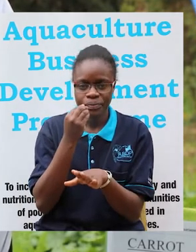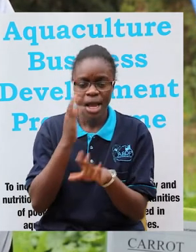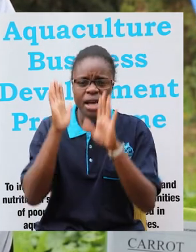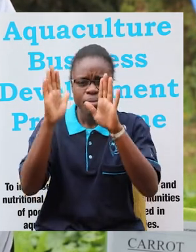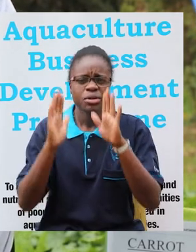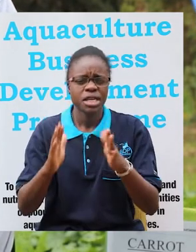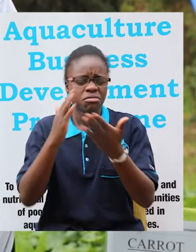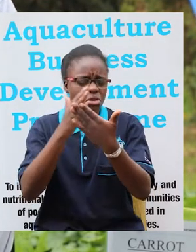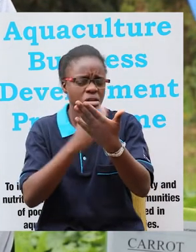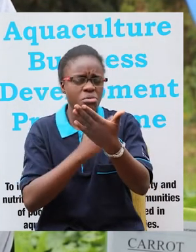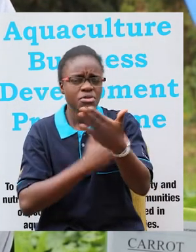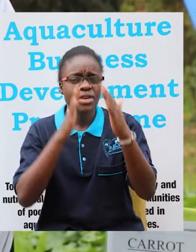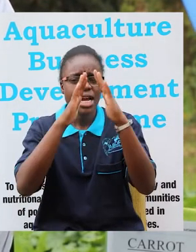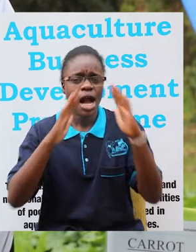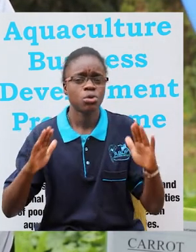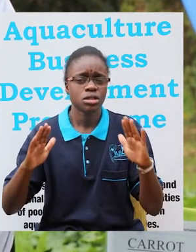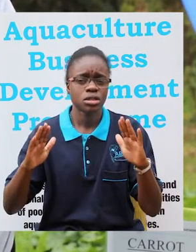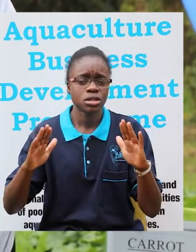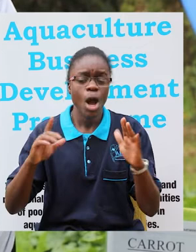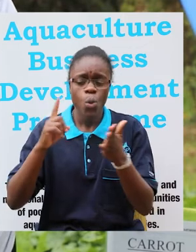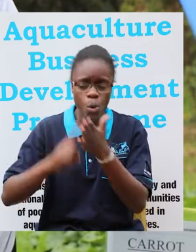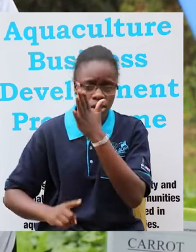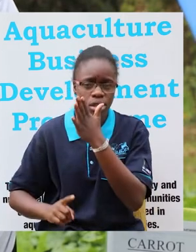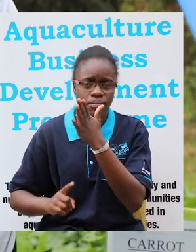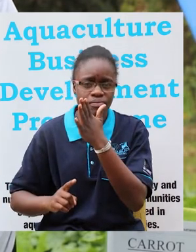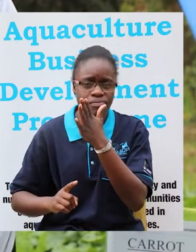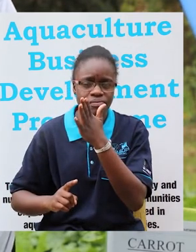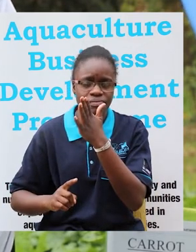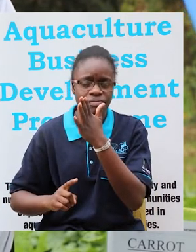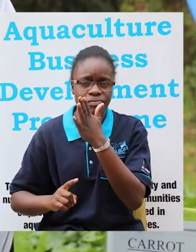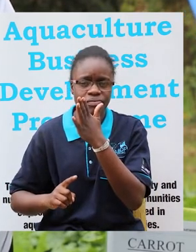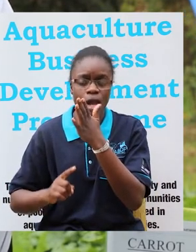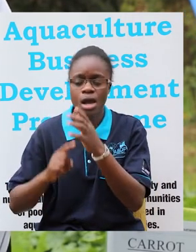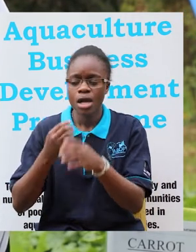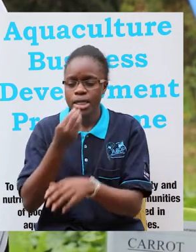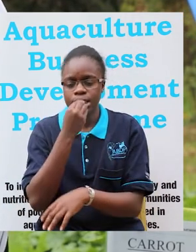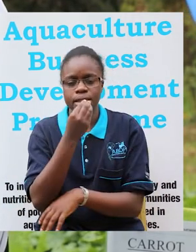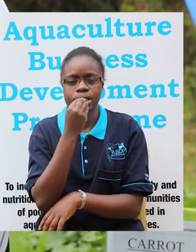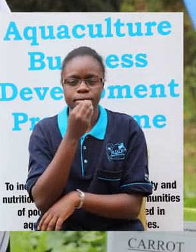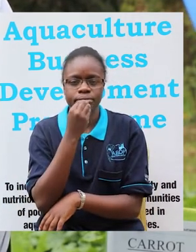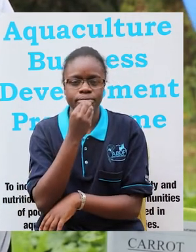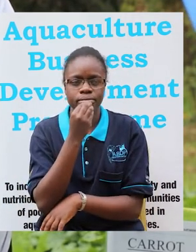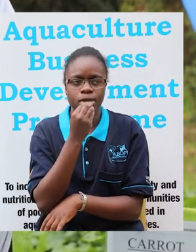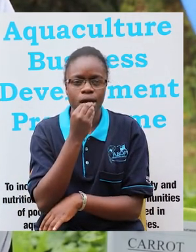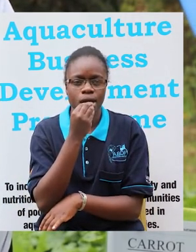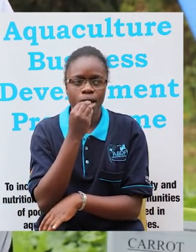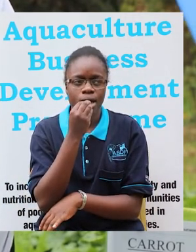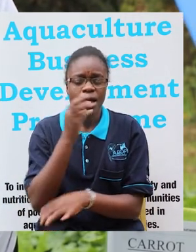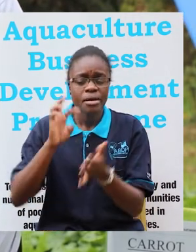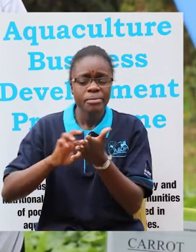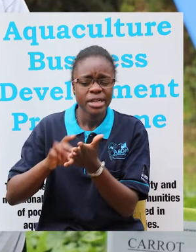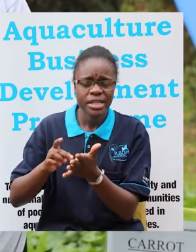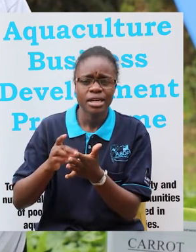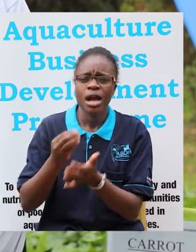of improving household nutrition status is by what we consume. And by what